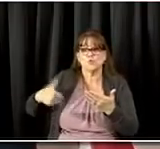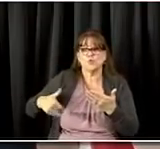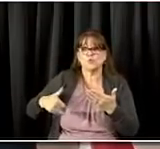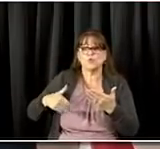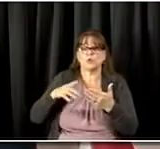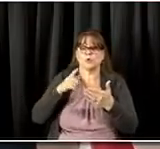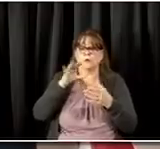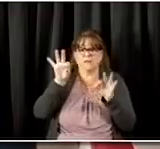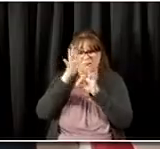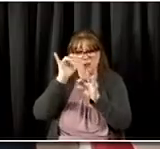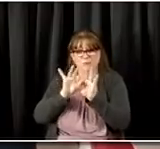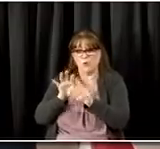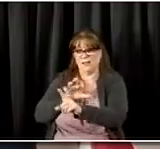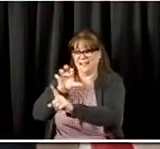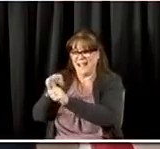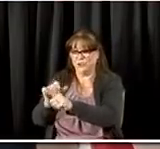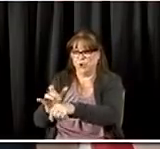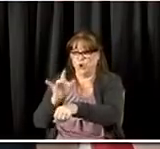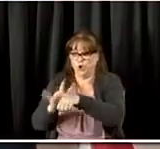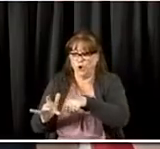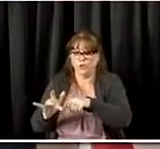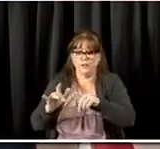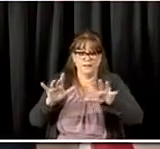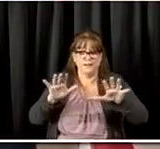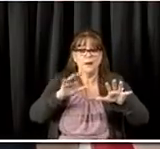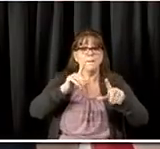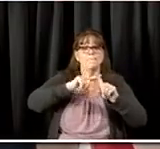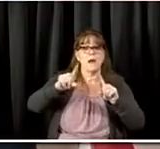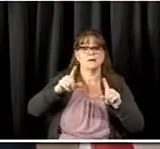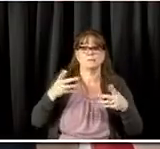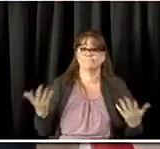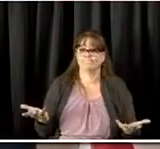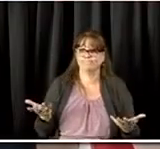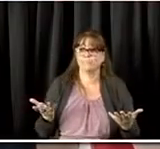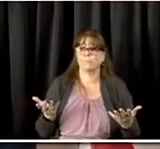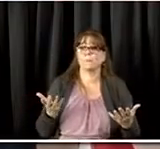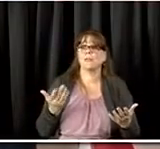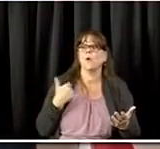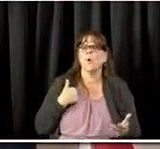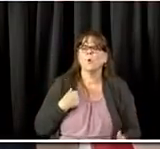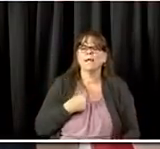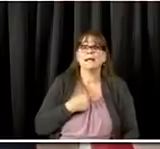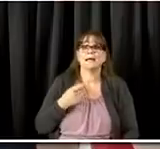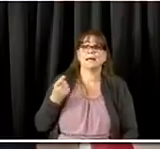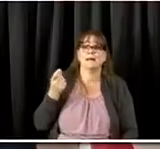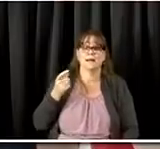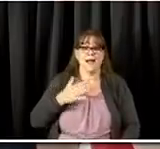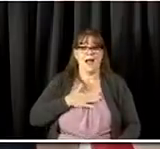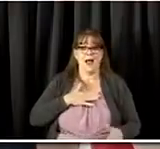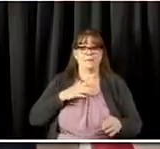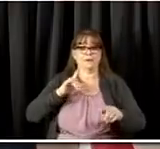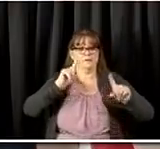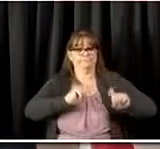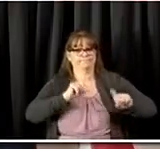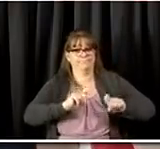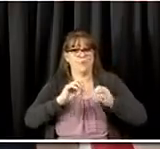nationally. While testing has scaled up, and we celebrate that, it is still across the entire country